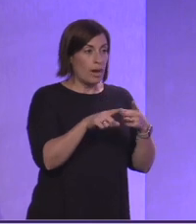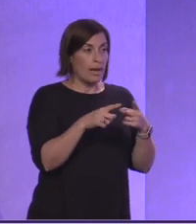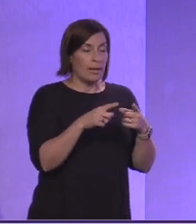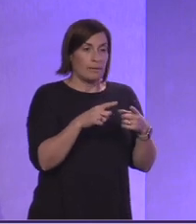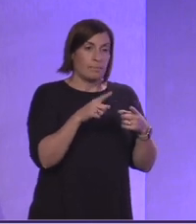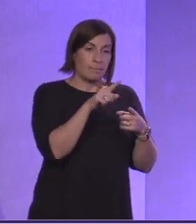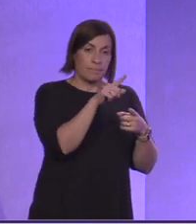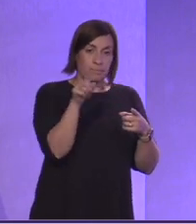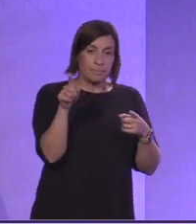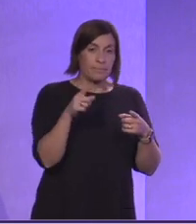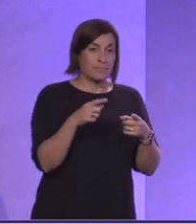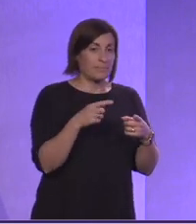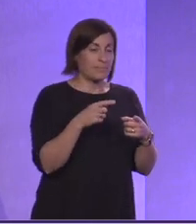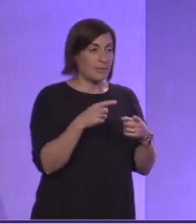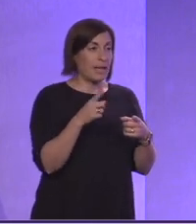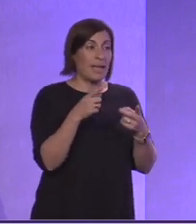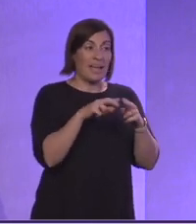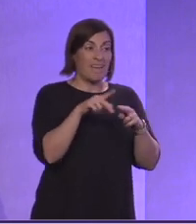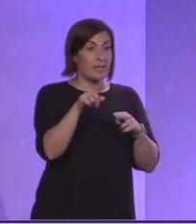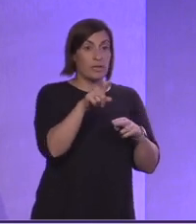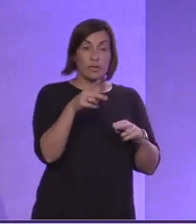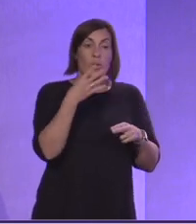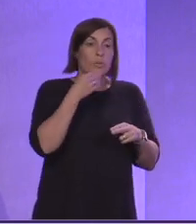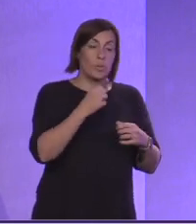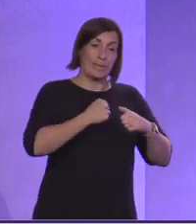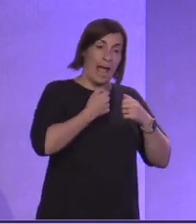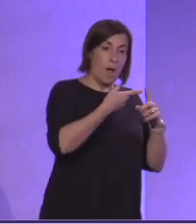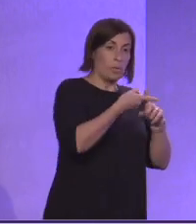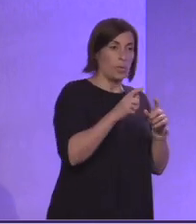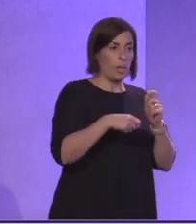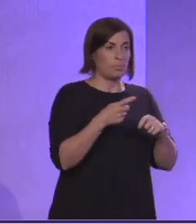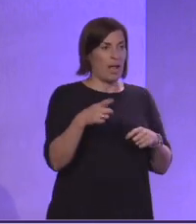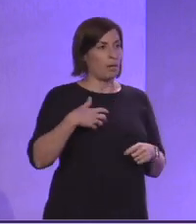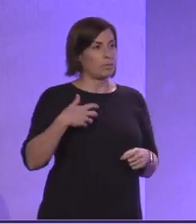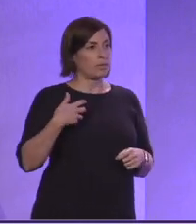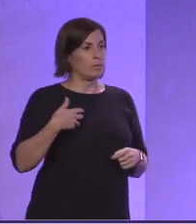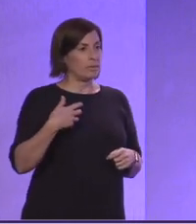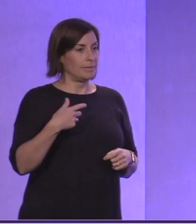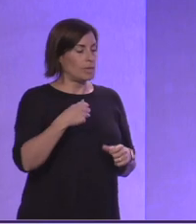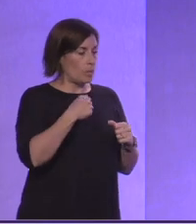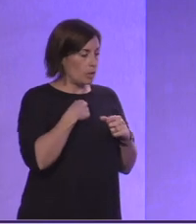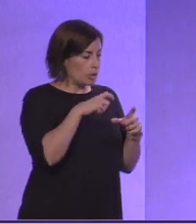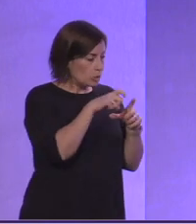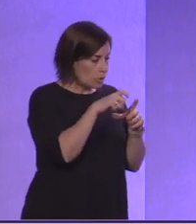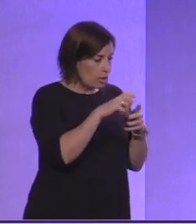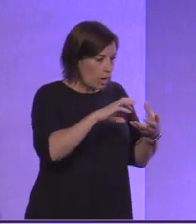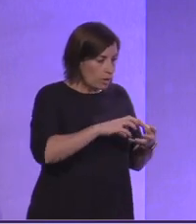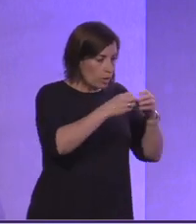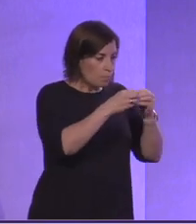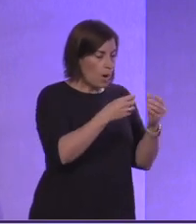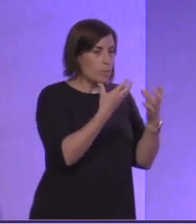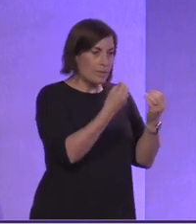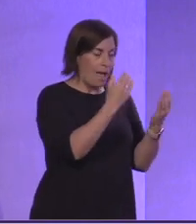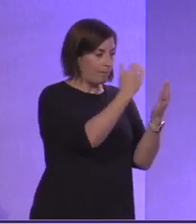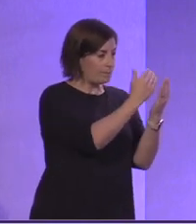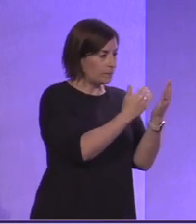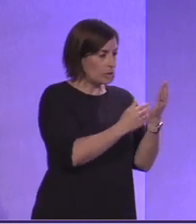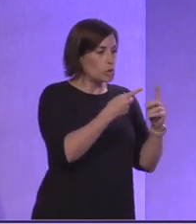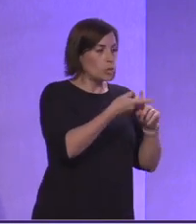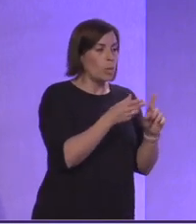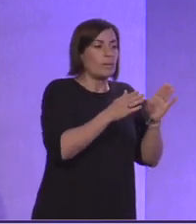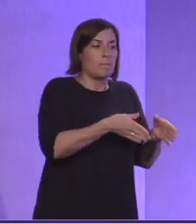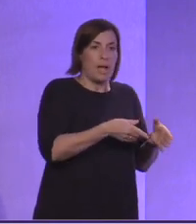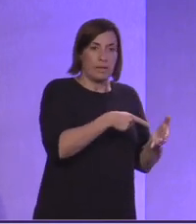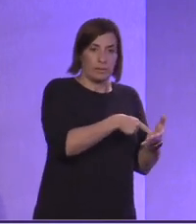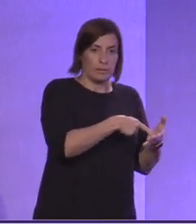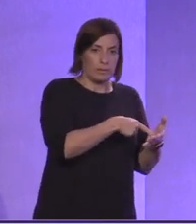our tooling. Exactly. So I tweak my Docker Compose, which I'm going to talk about in just a minute, but I tweak it in a way that you can't just run